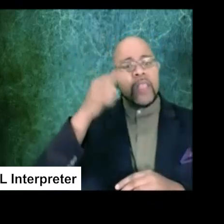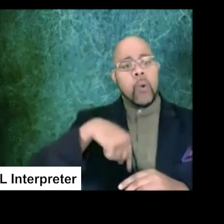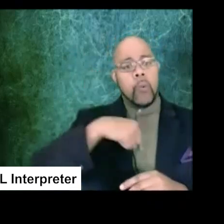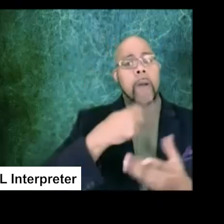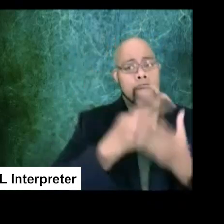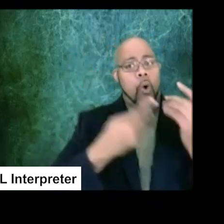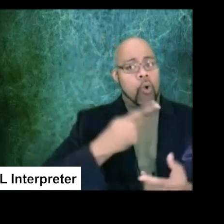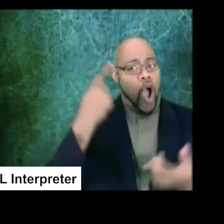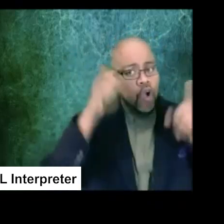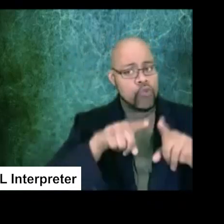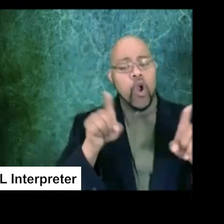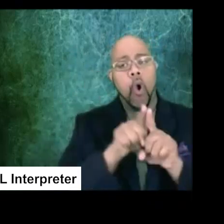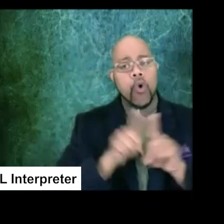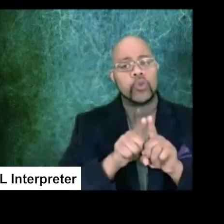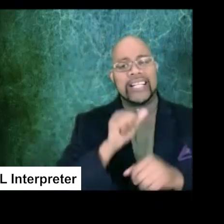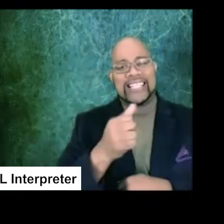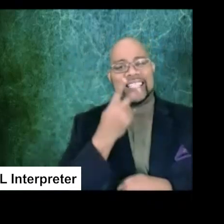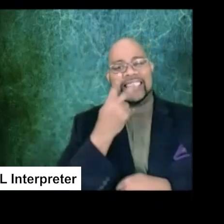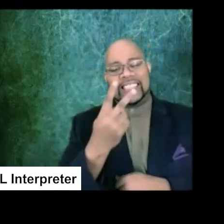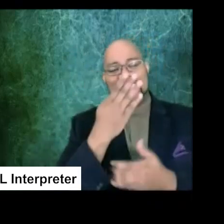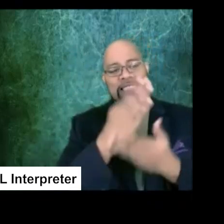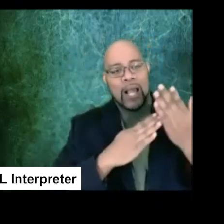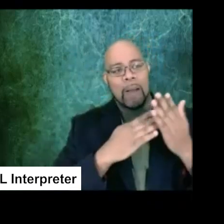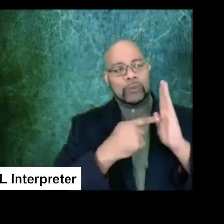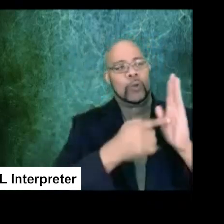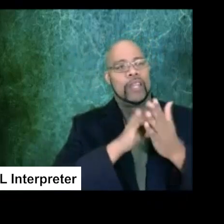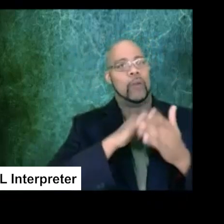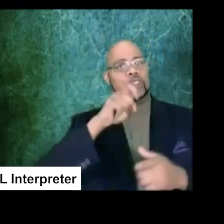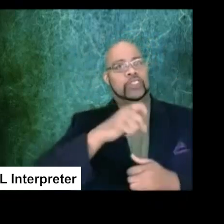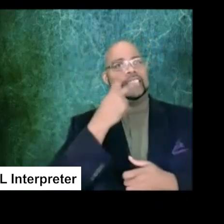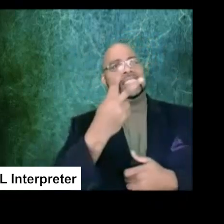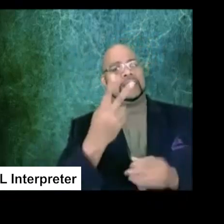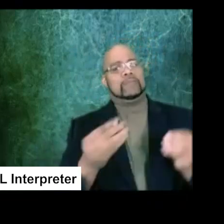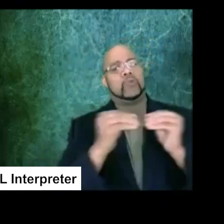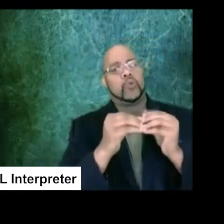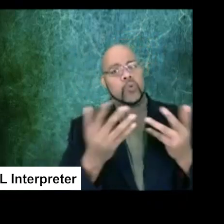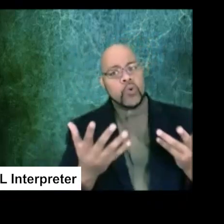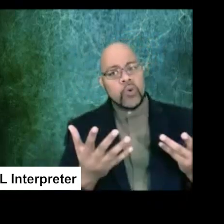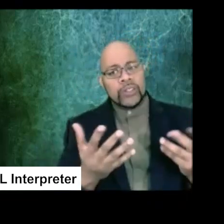and both agree that we're also not seeing some signs that we really should be seeing.